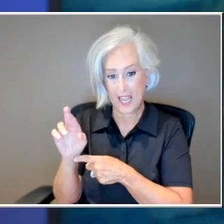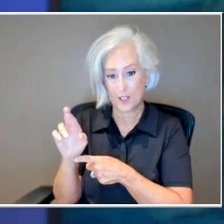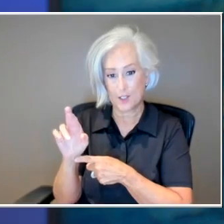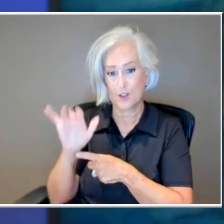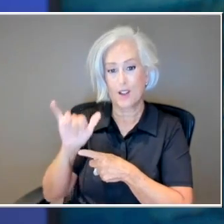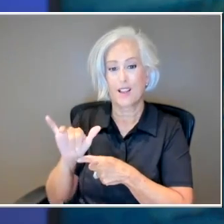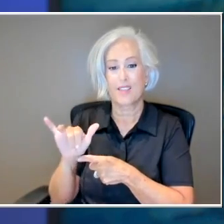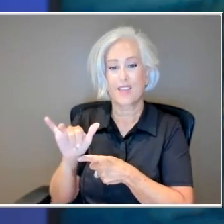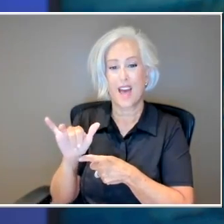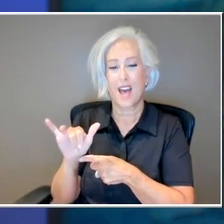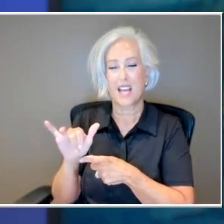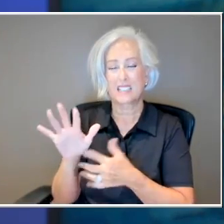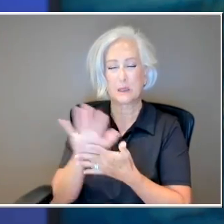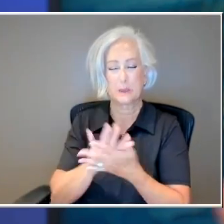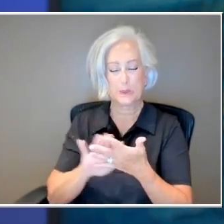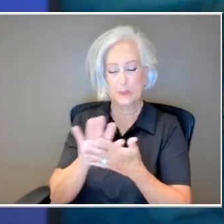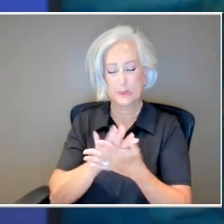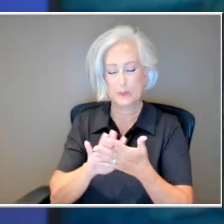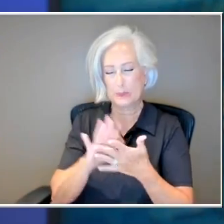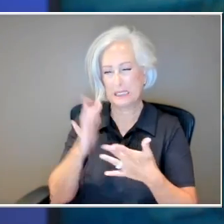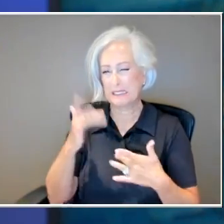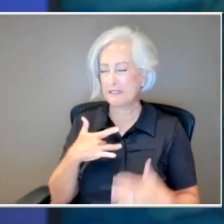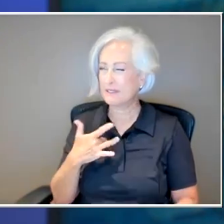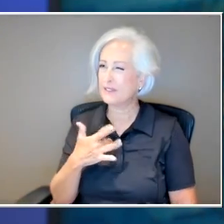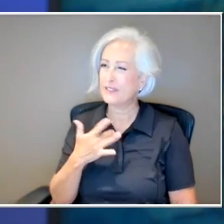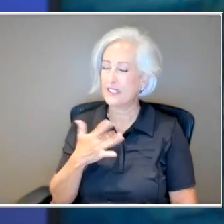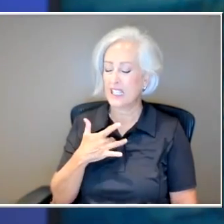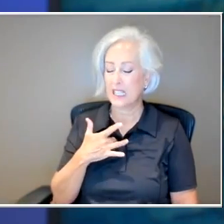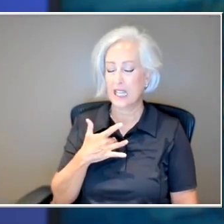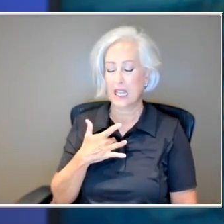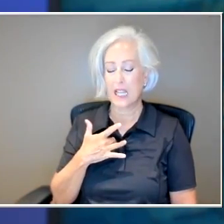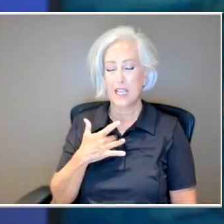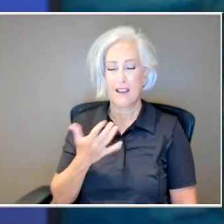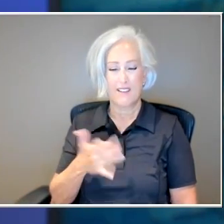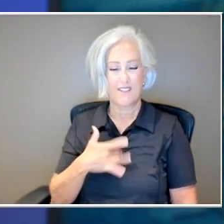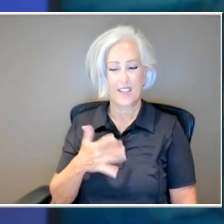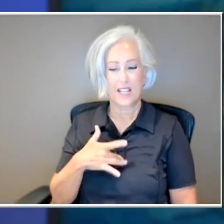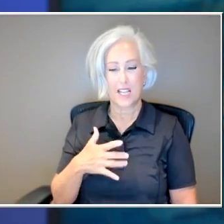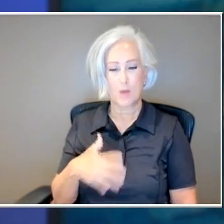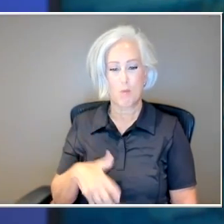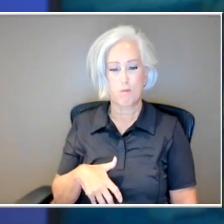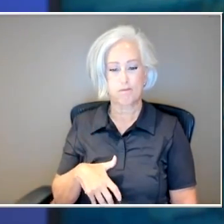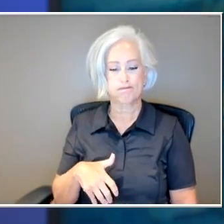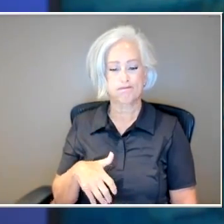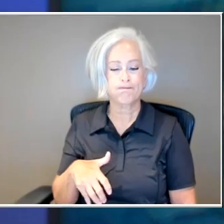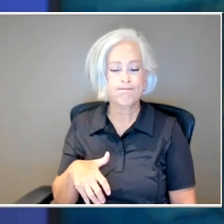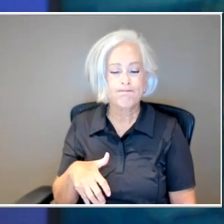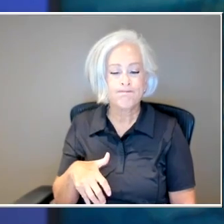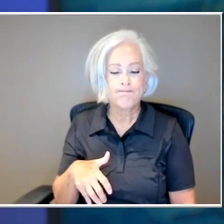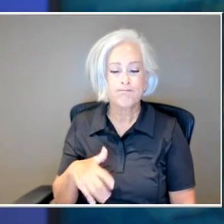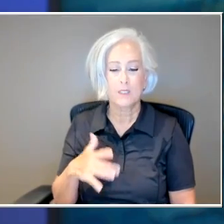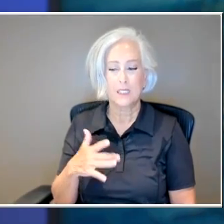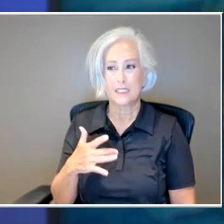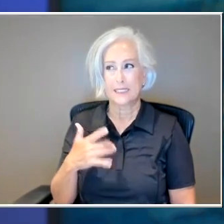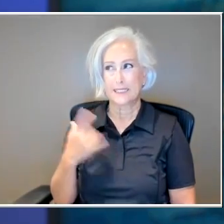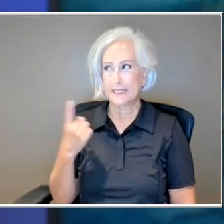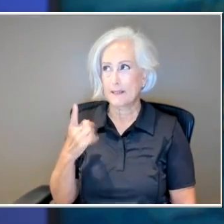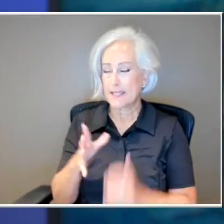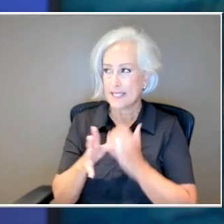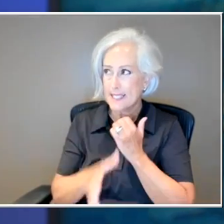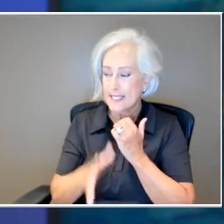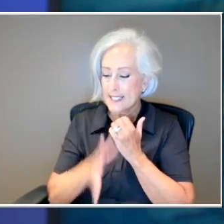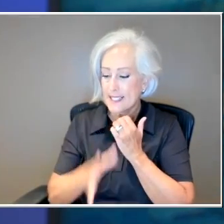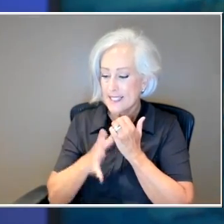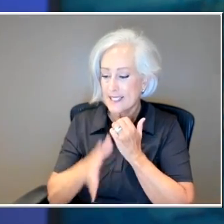bloating, vague pain type symptoms. When things don't go away, so you've had a symptom, you've tried a